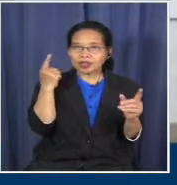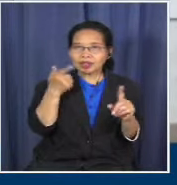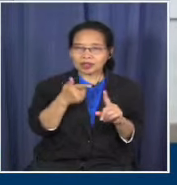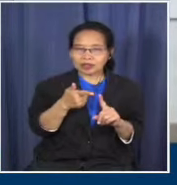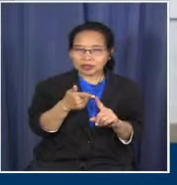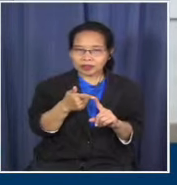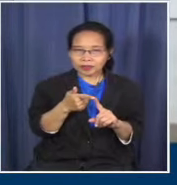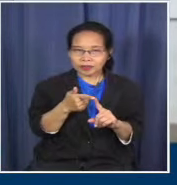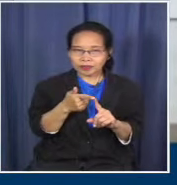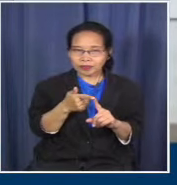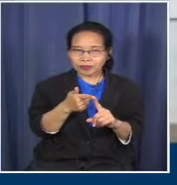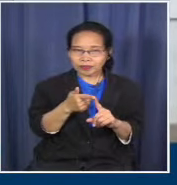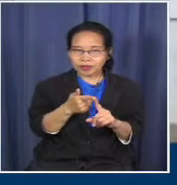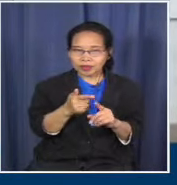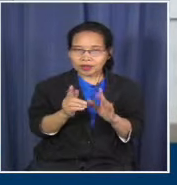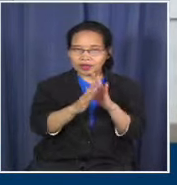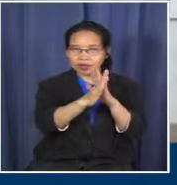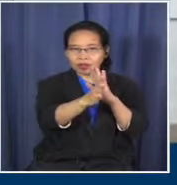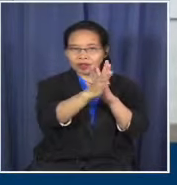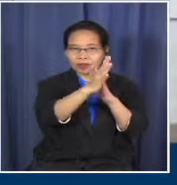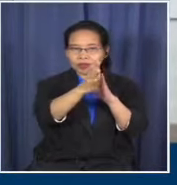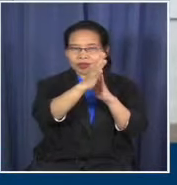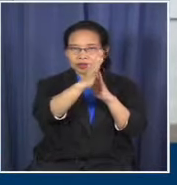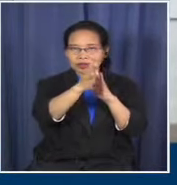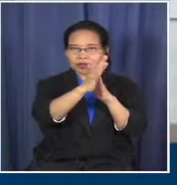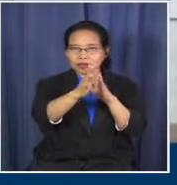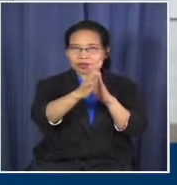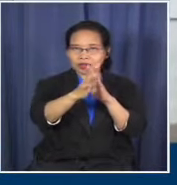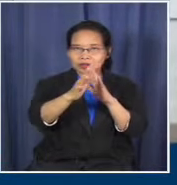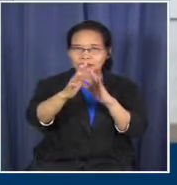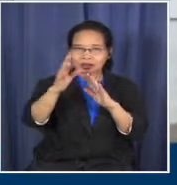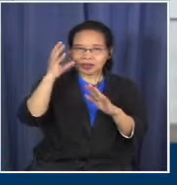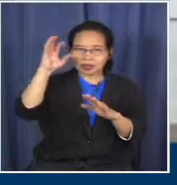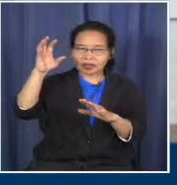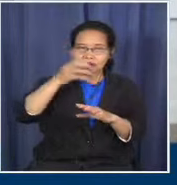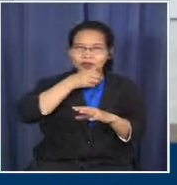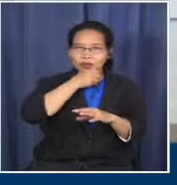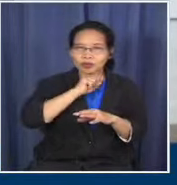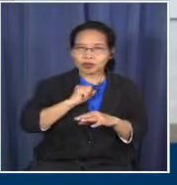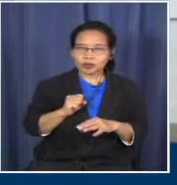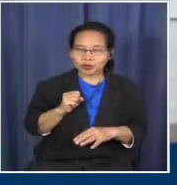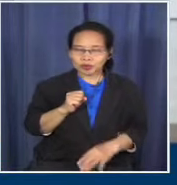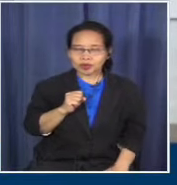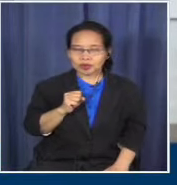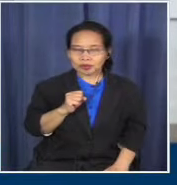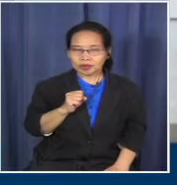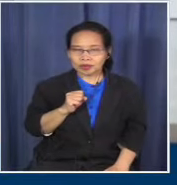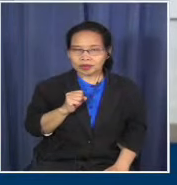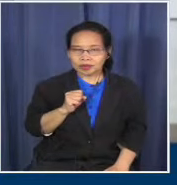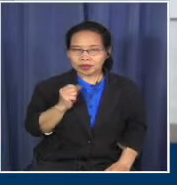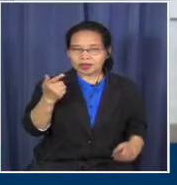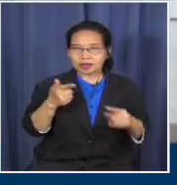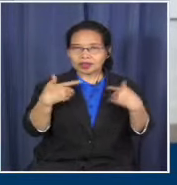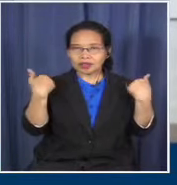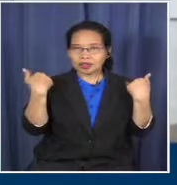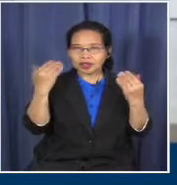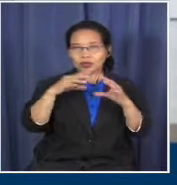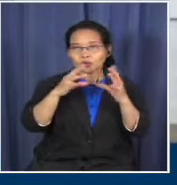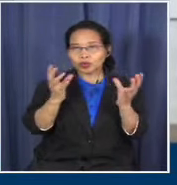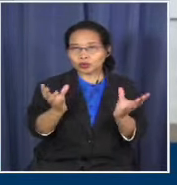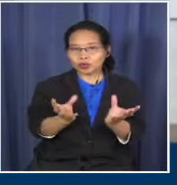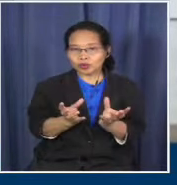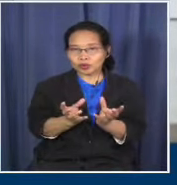till the tropic sun grows cold, till this young